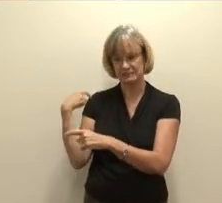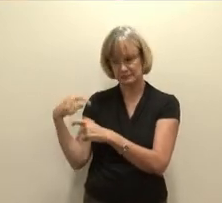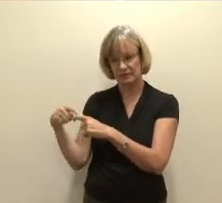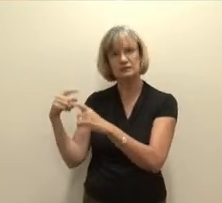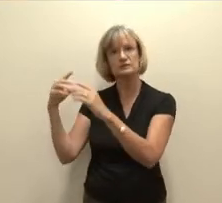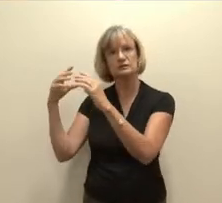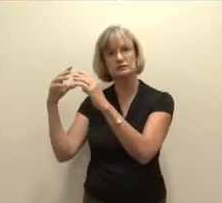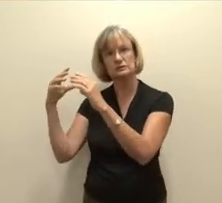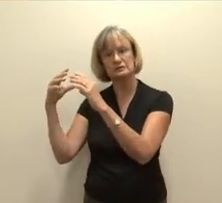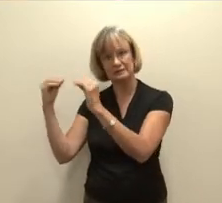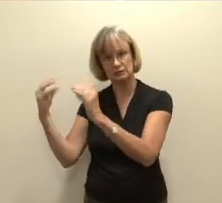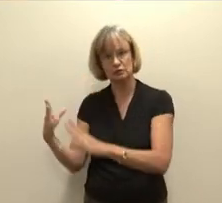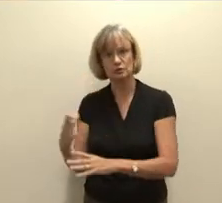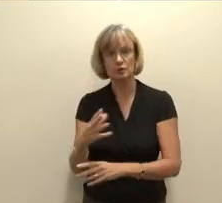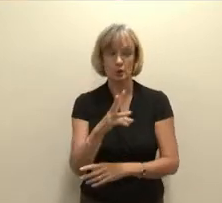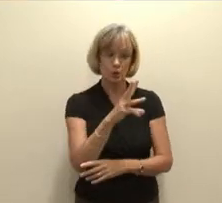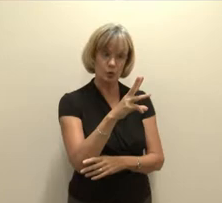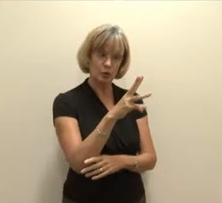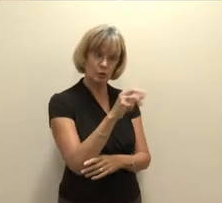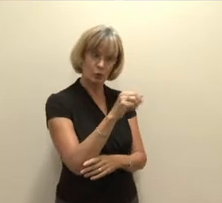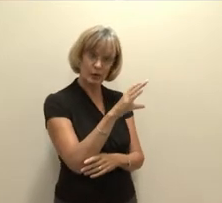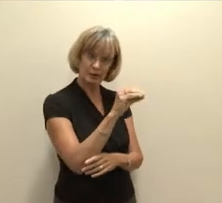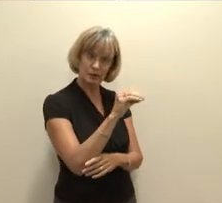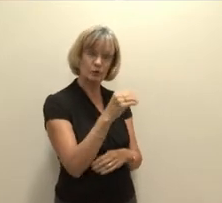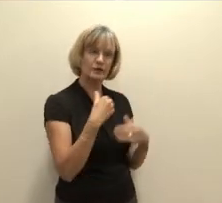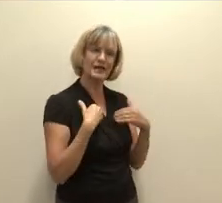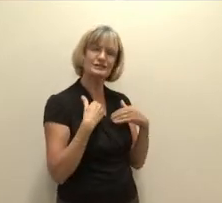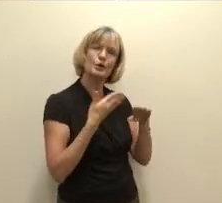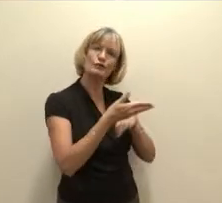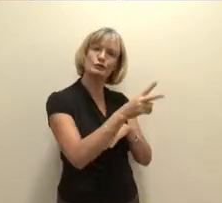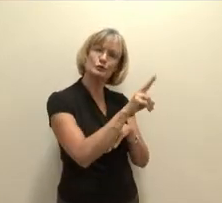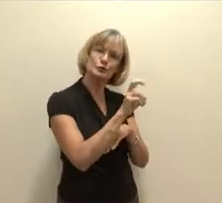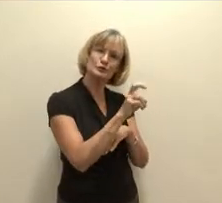ISD has over 200. When we